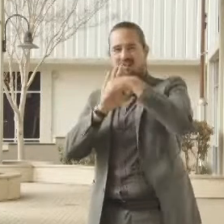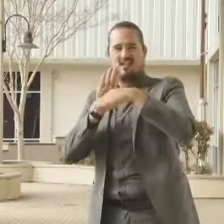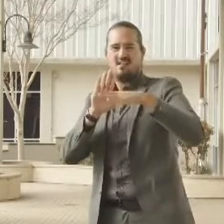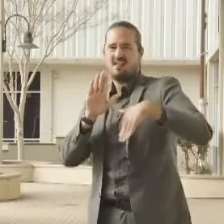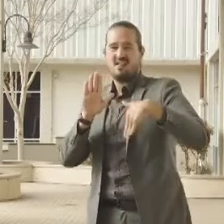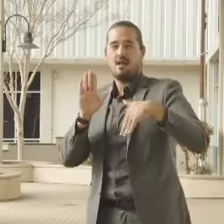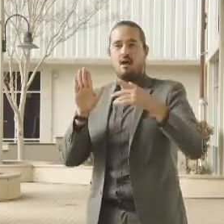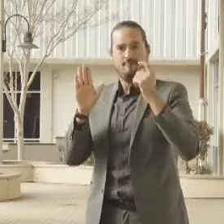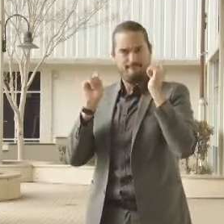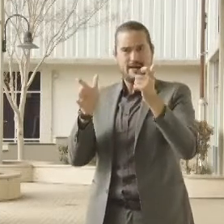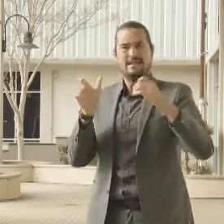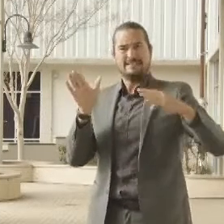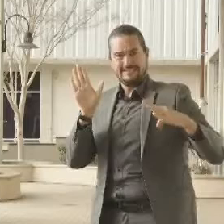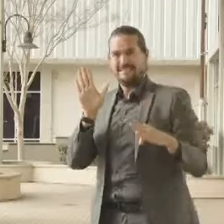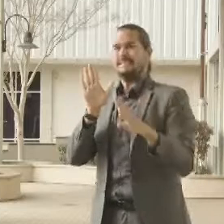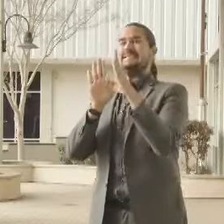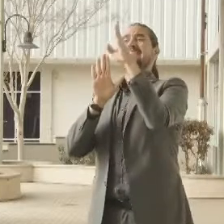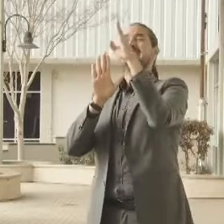more meandering.